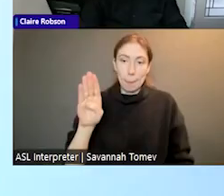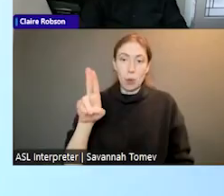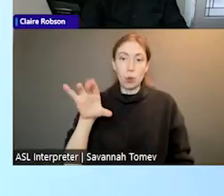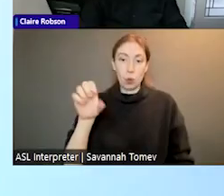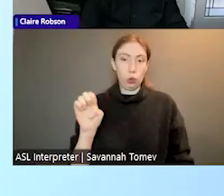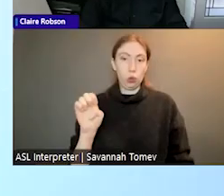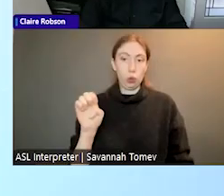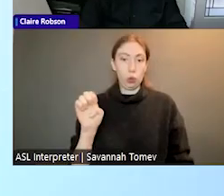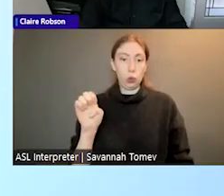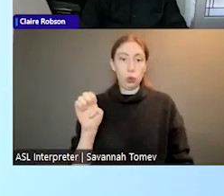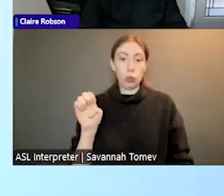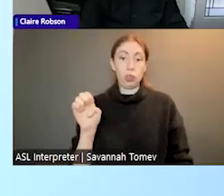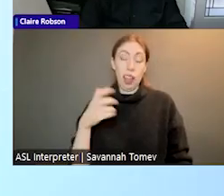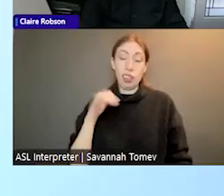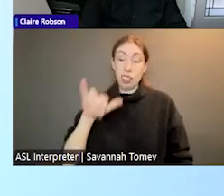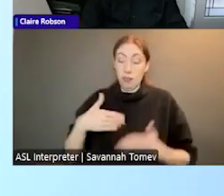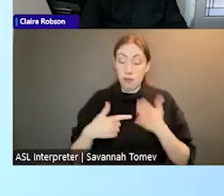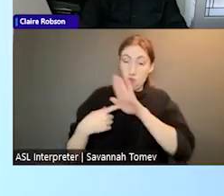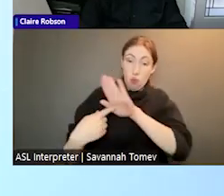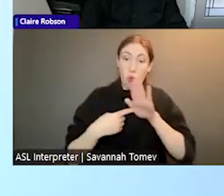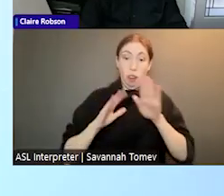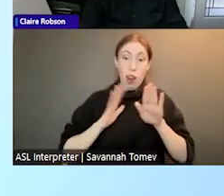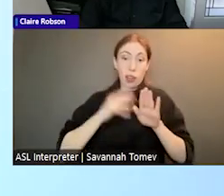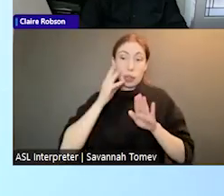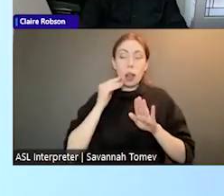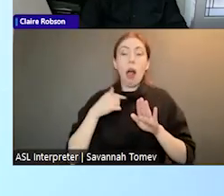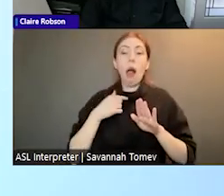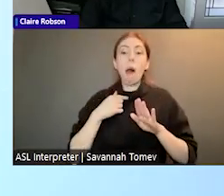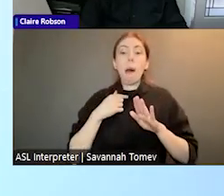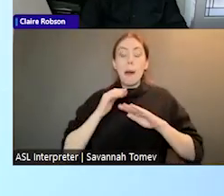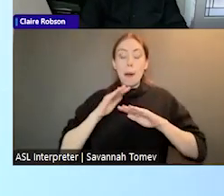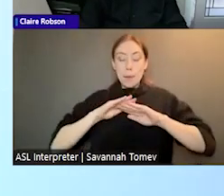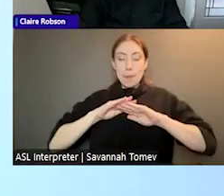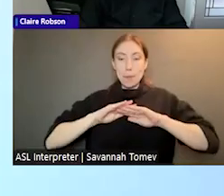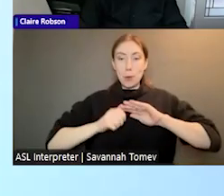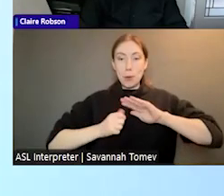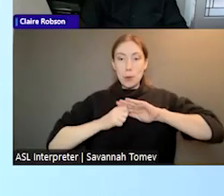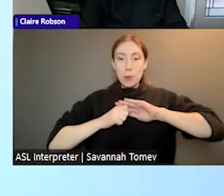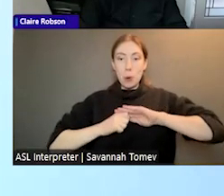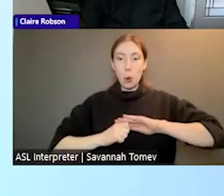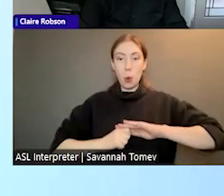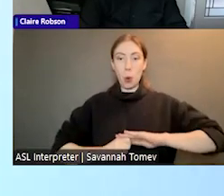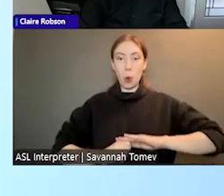these psychic slights on a lifelong basis.